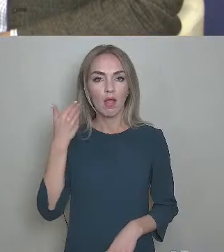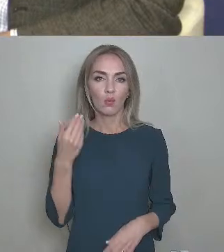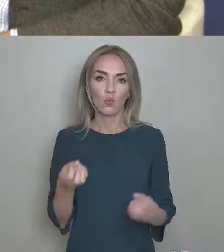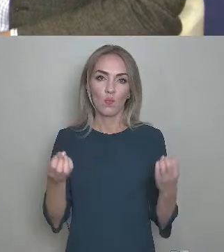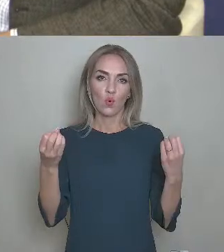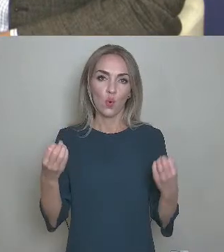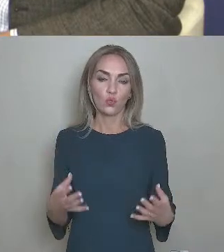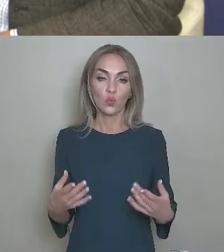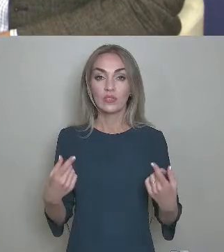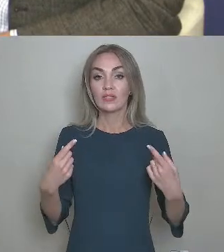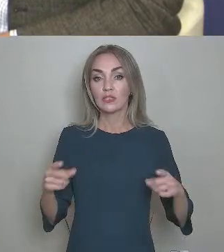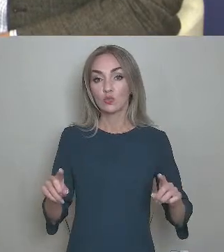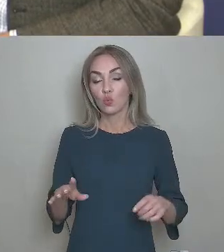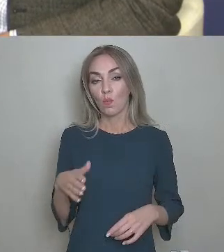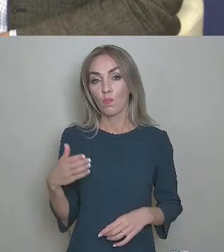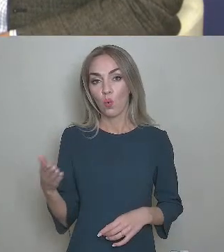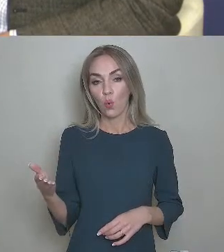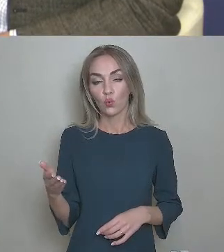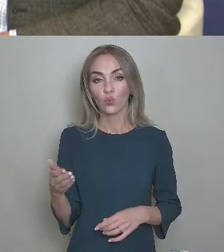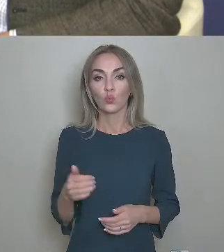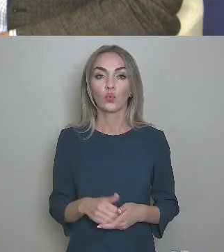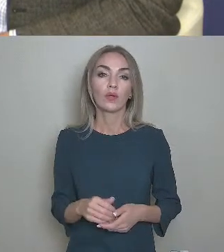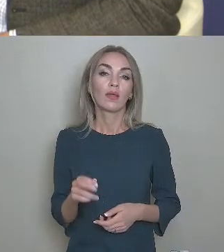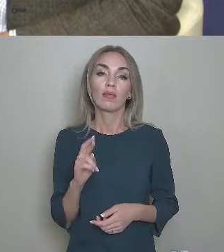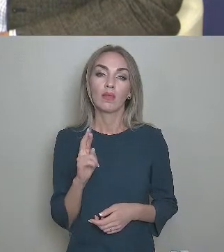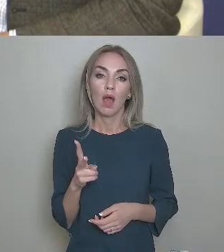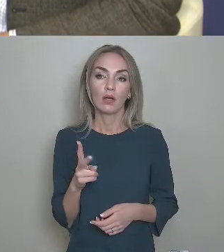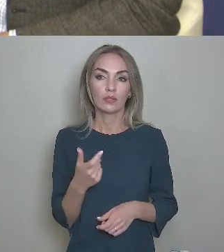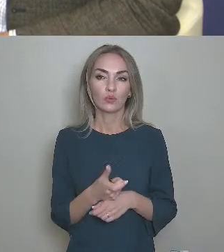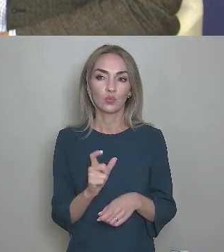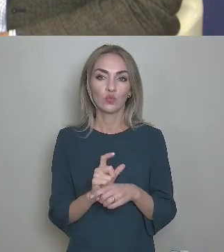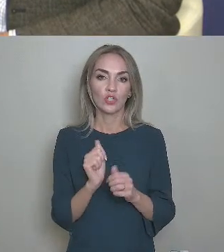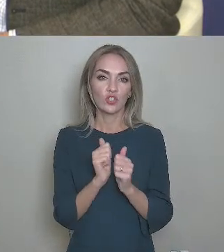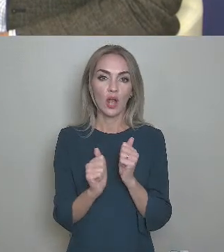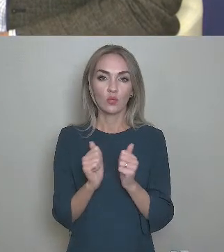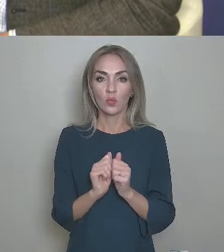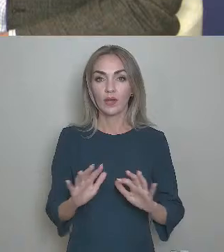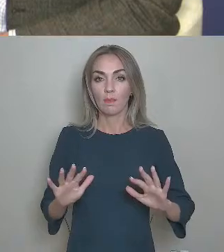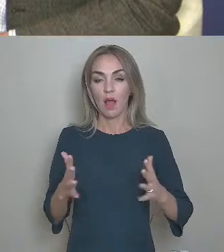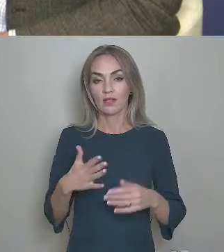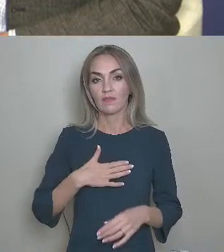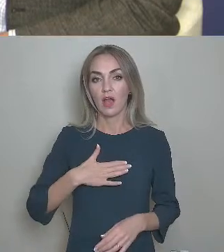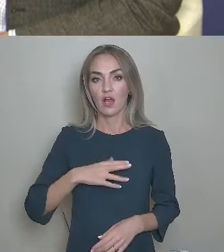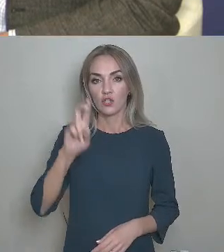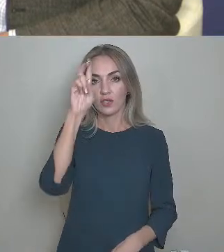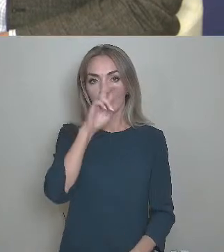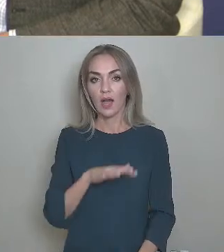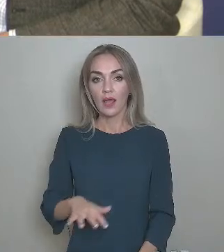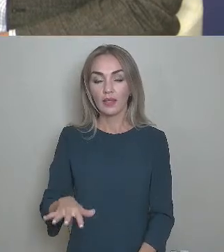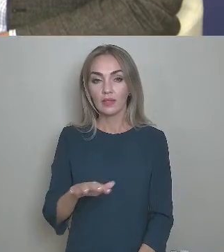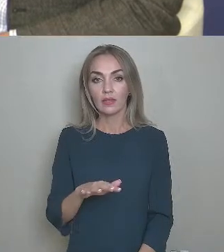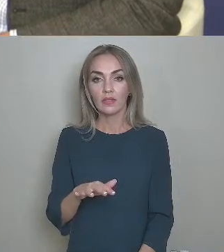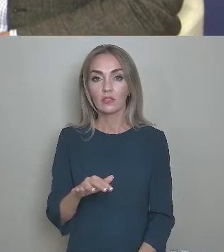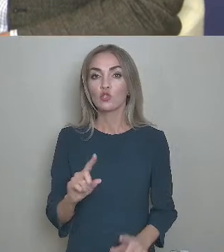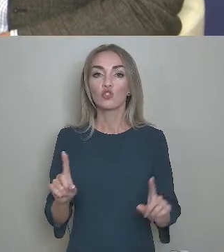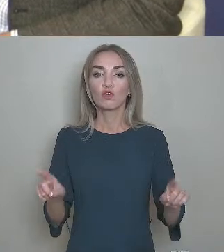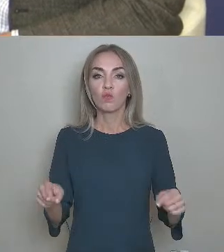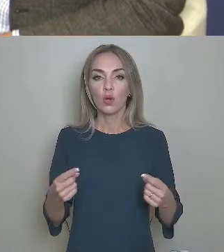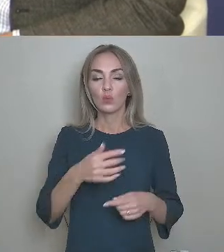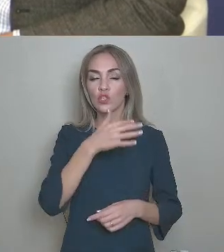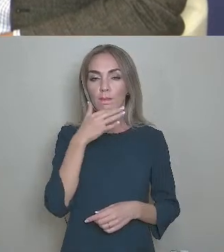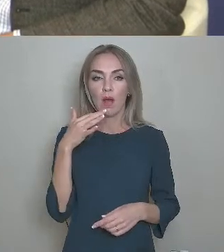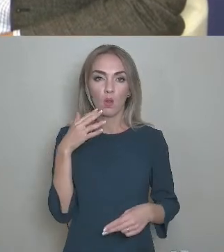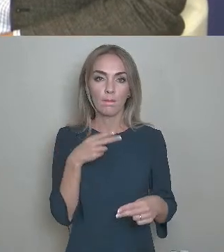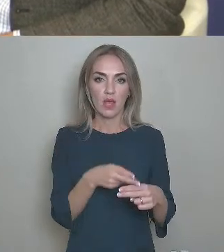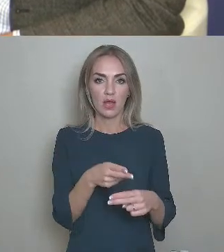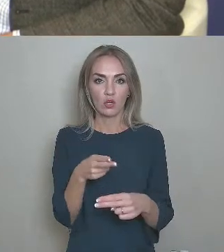be very easy and simple, but on the other hand, as it happens in this country quite often, a